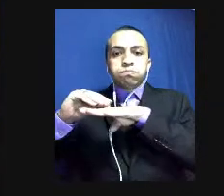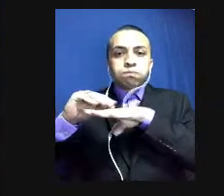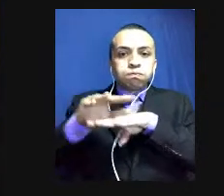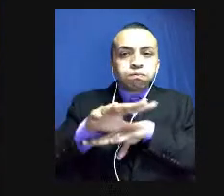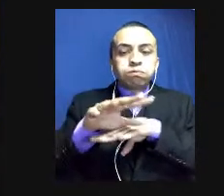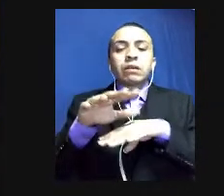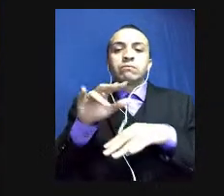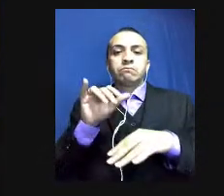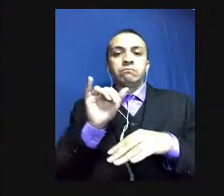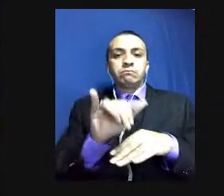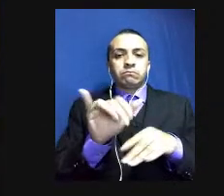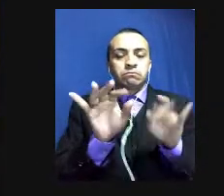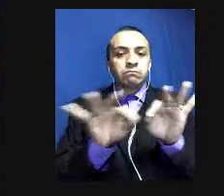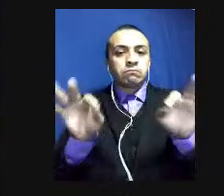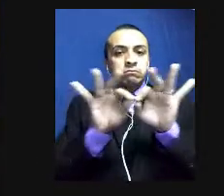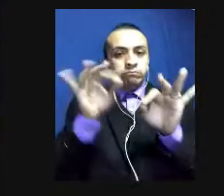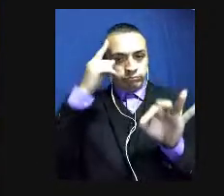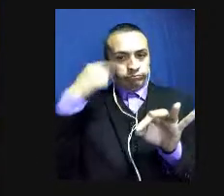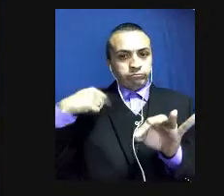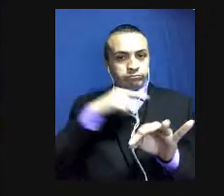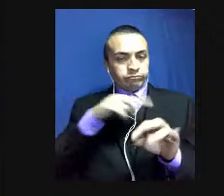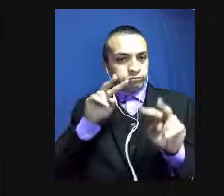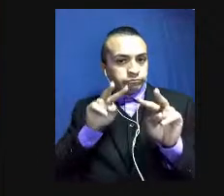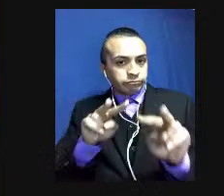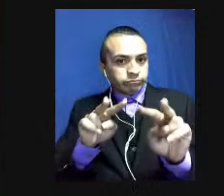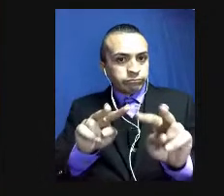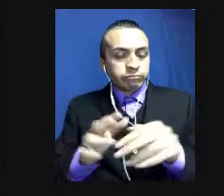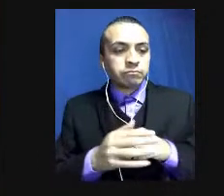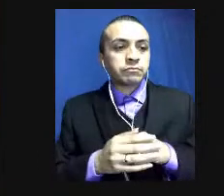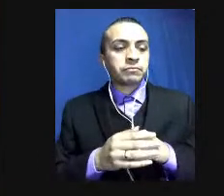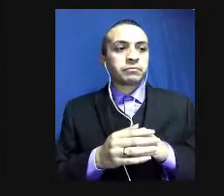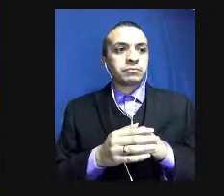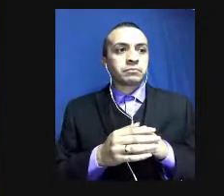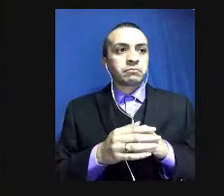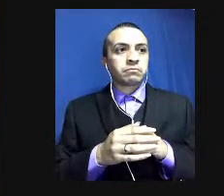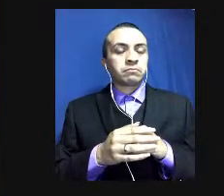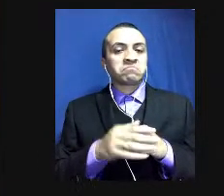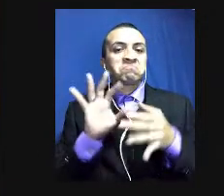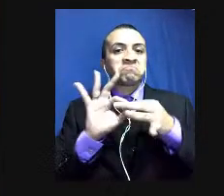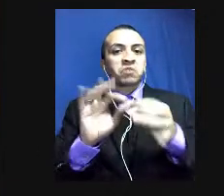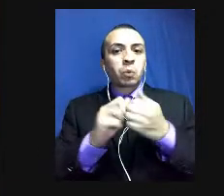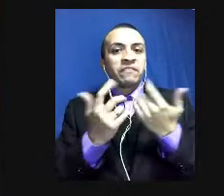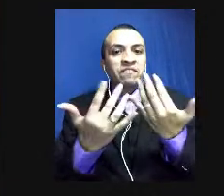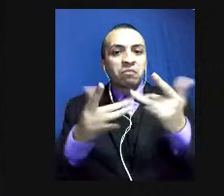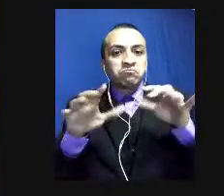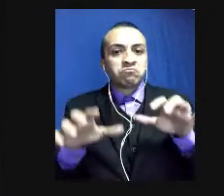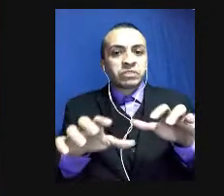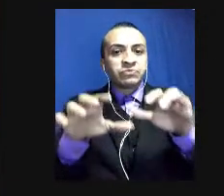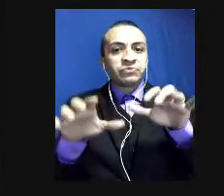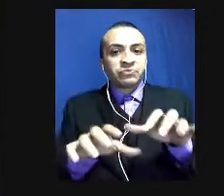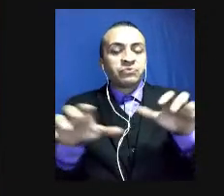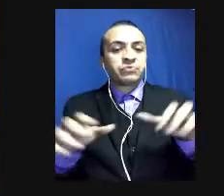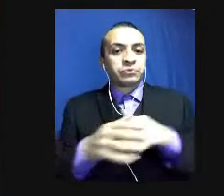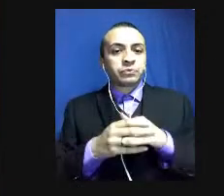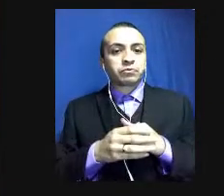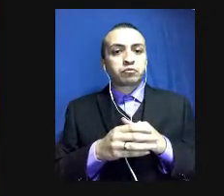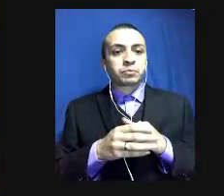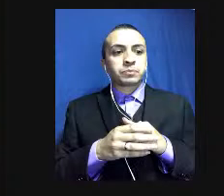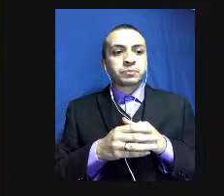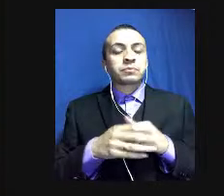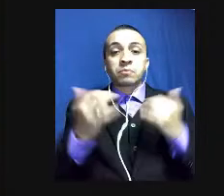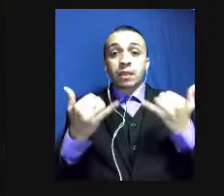RHs, the relative humidities, and for the fire behavior. And the fuel moistures were dropped down to where we're seeing right